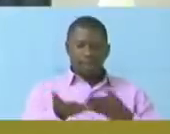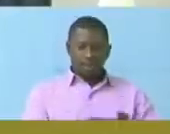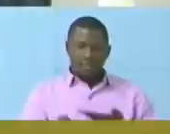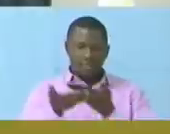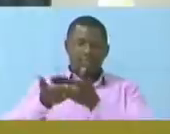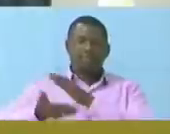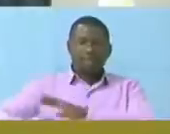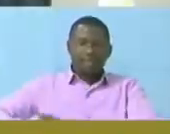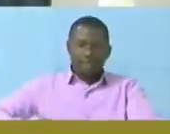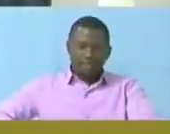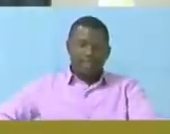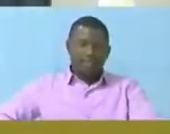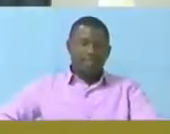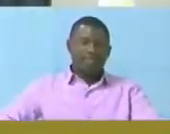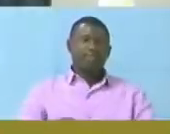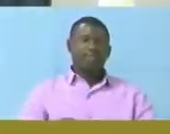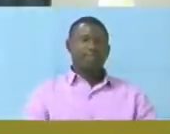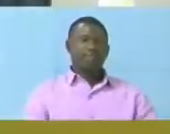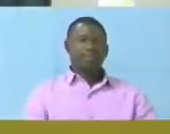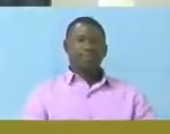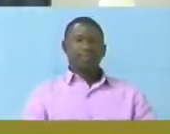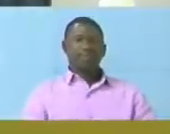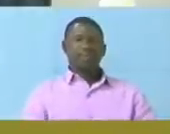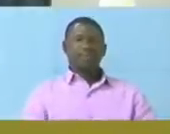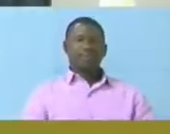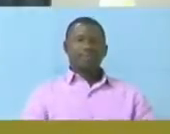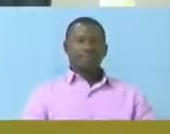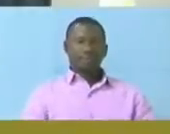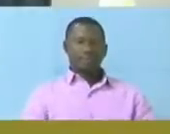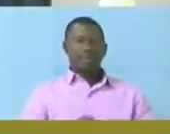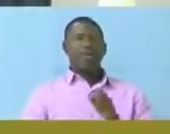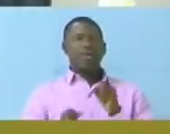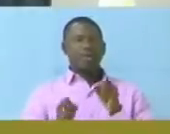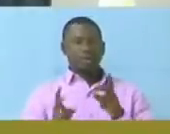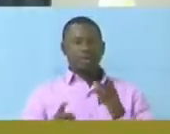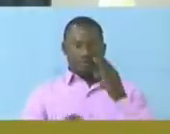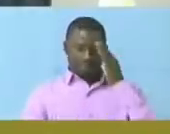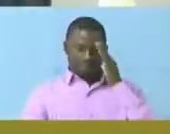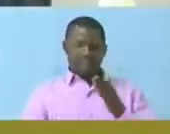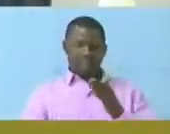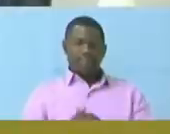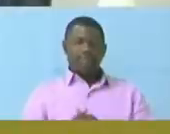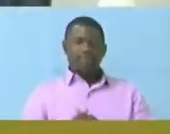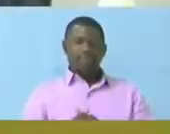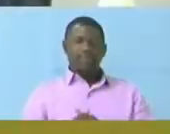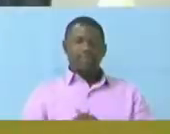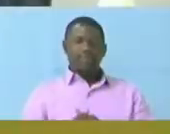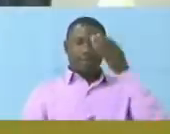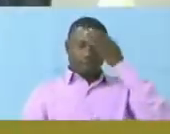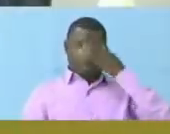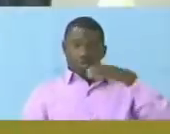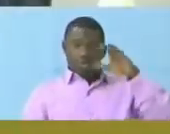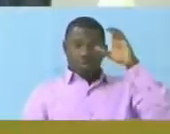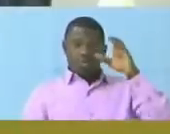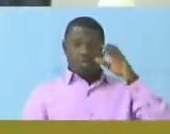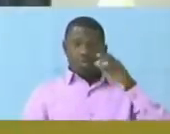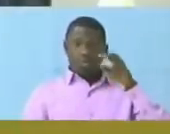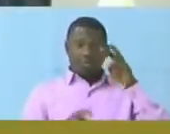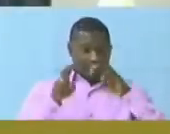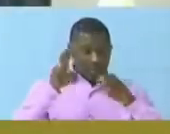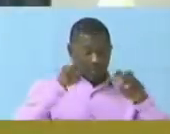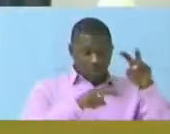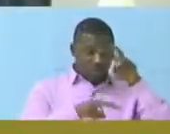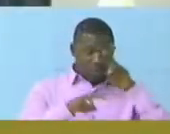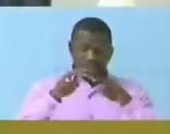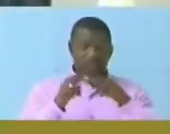tendered. Thank you. But the Commission of Inquiry is the master of his own procedures.